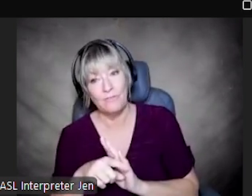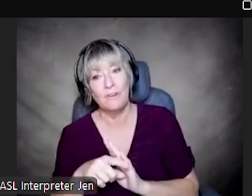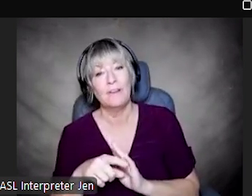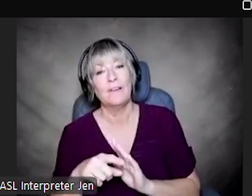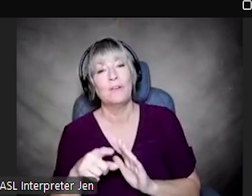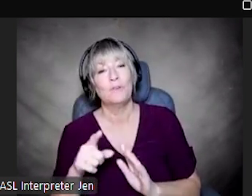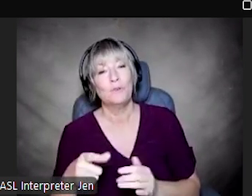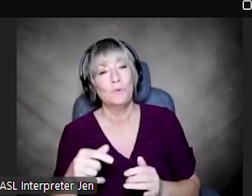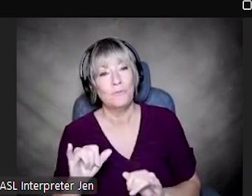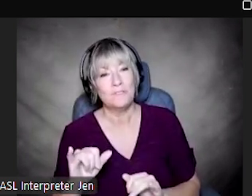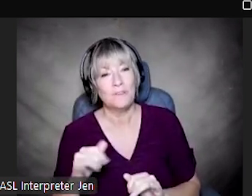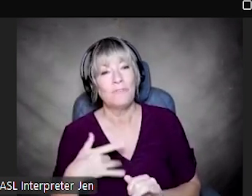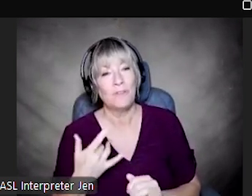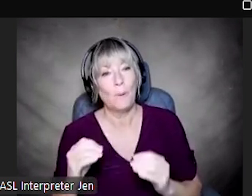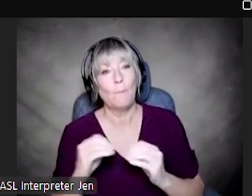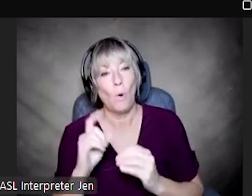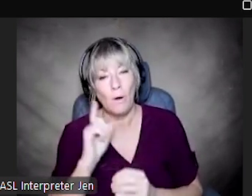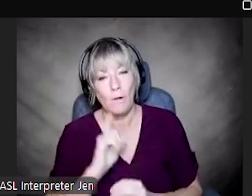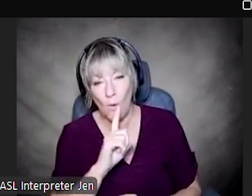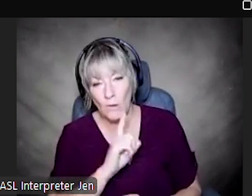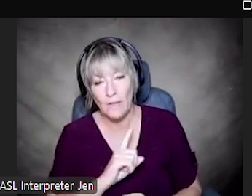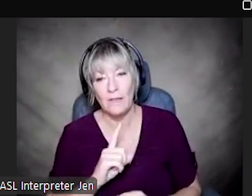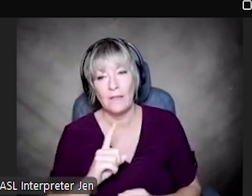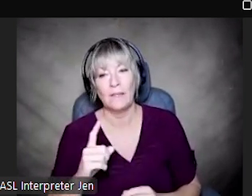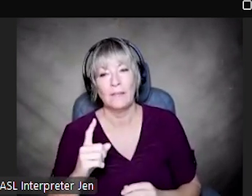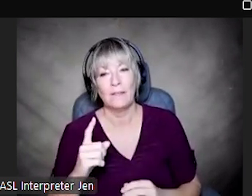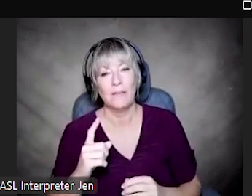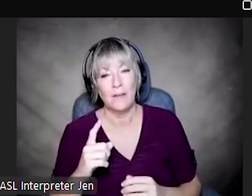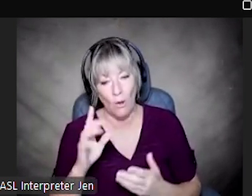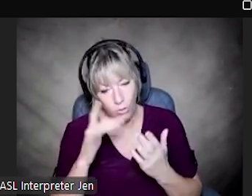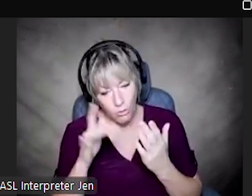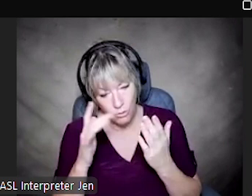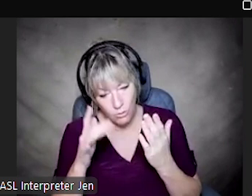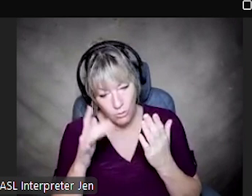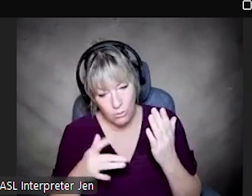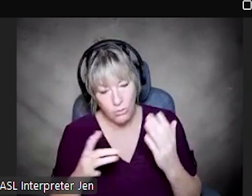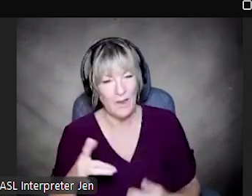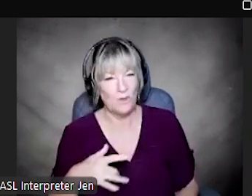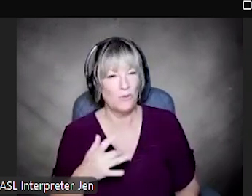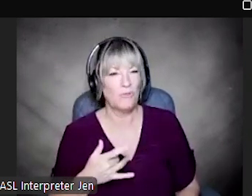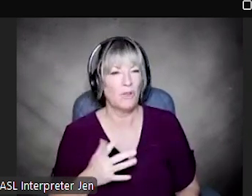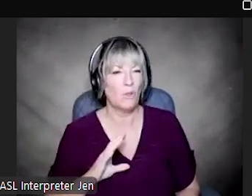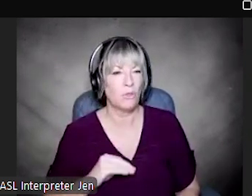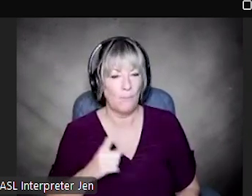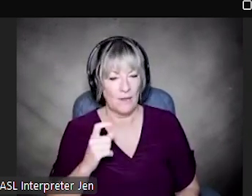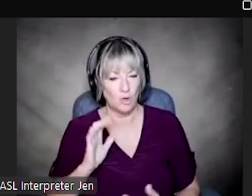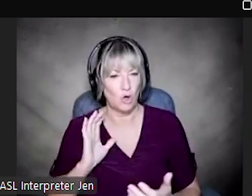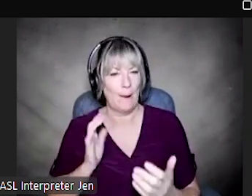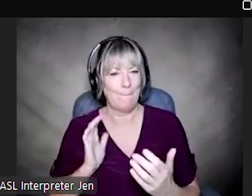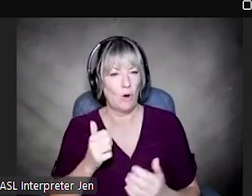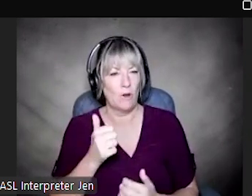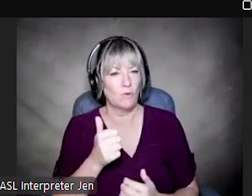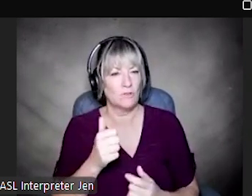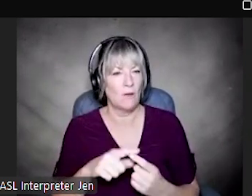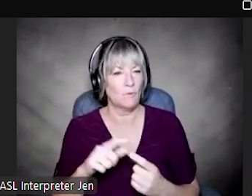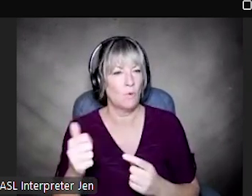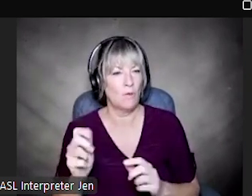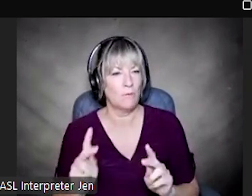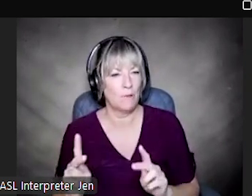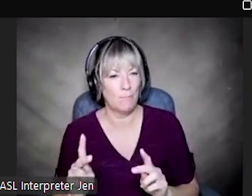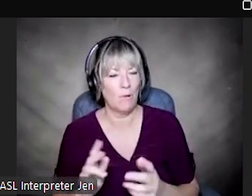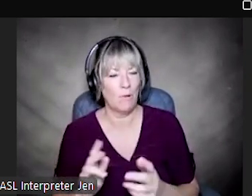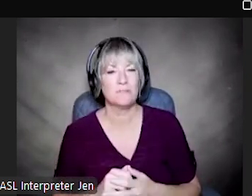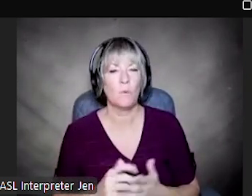you to feel more lonely. It causes you to doom scroll. It causes you to feel bad about yourself because you're comparing yourself to other people or